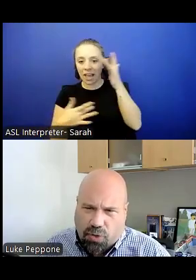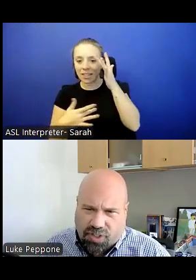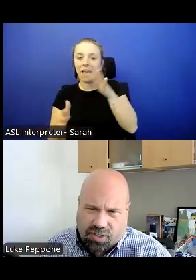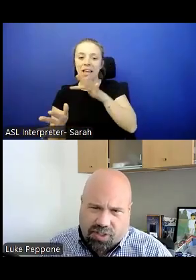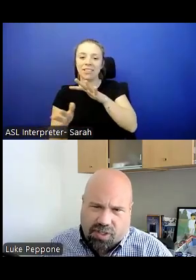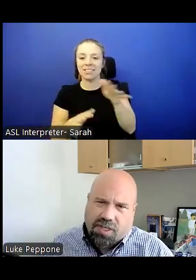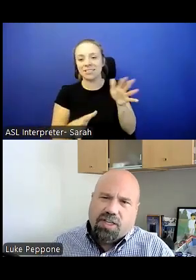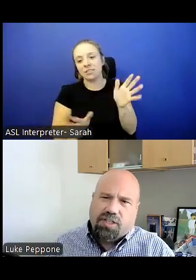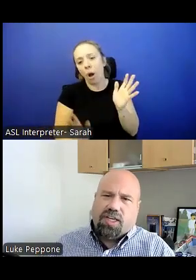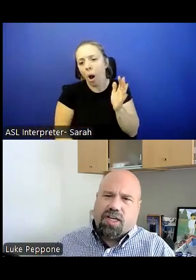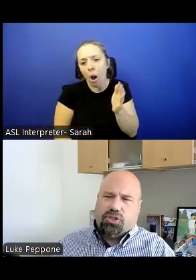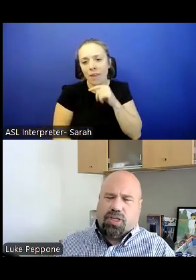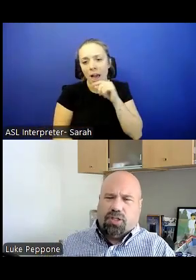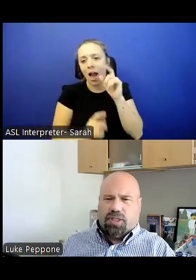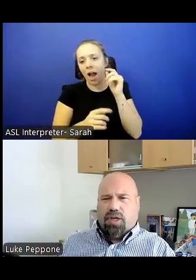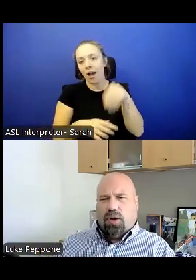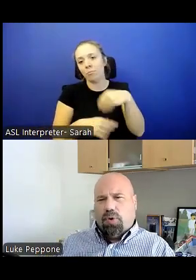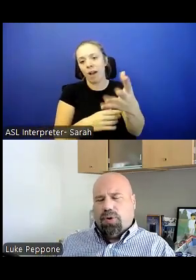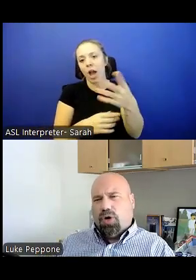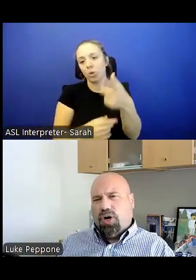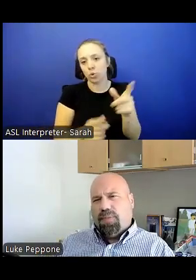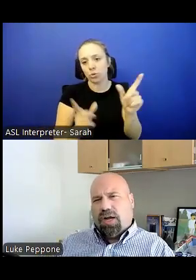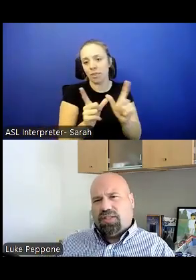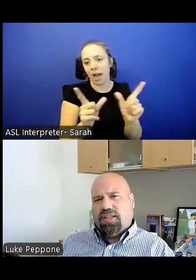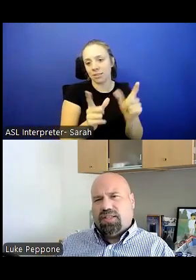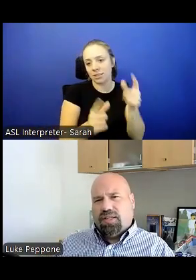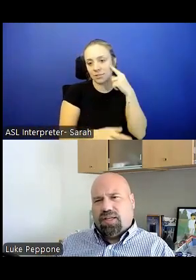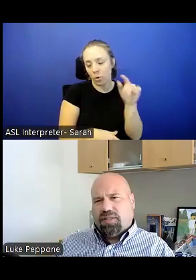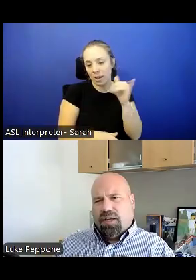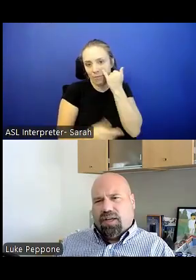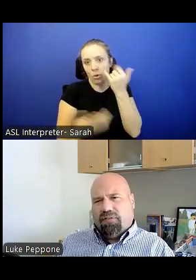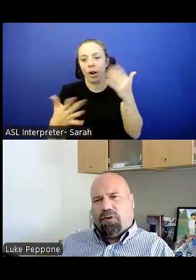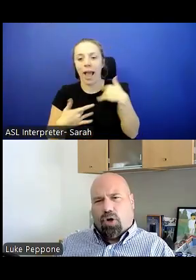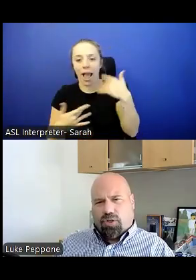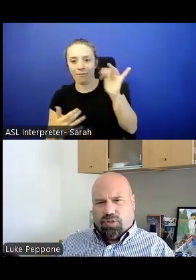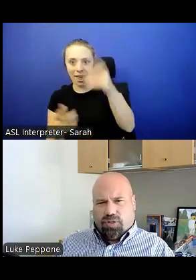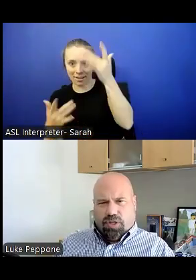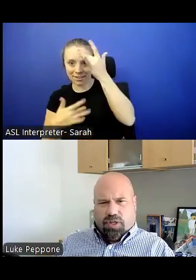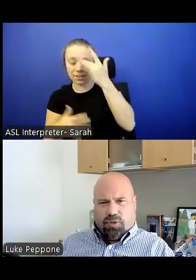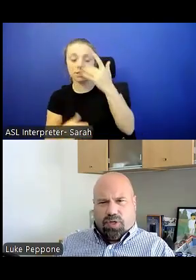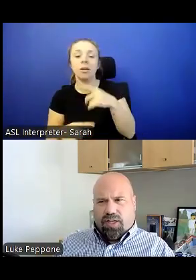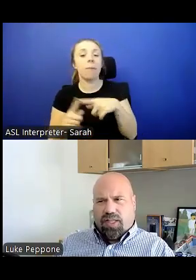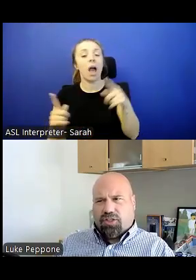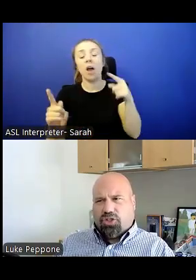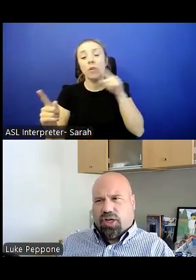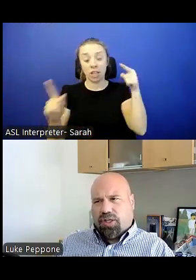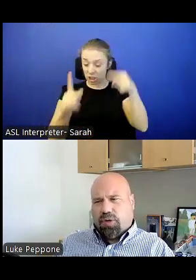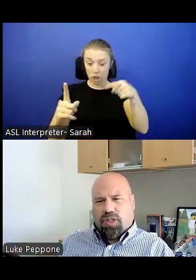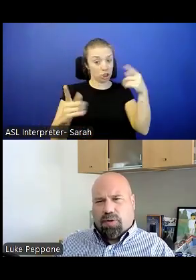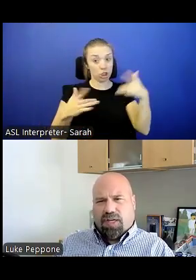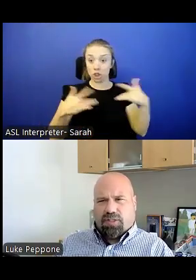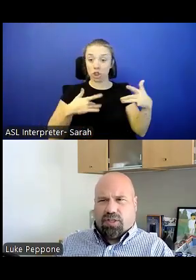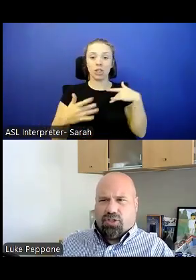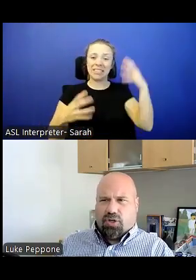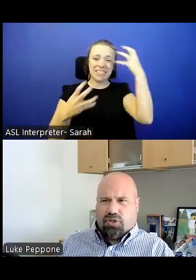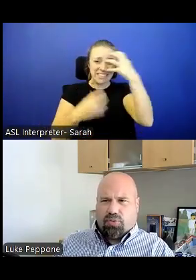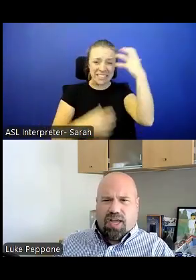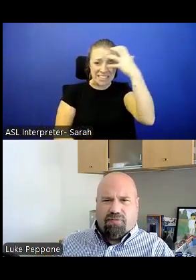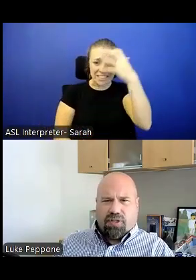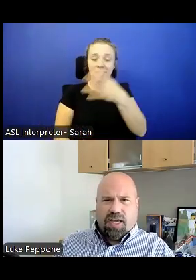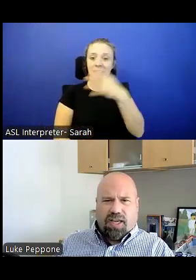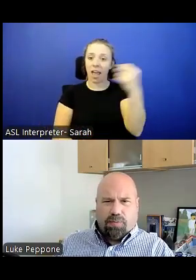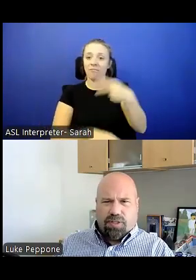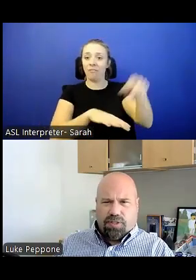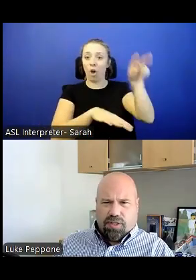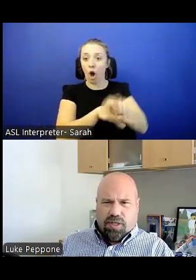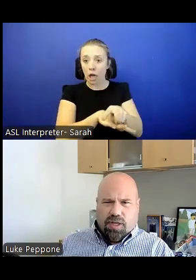have a coexisting psychiatric illness. What we worry about is dizziness and falls. Okay. And that's generally one of the biggest concerns we have